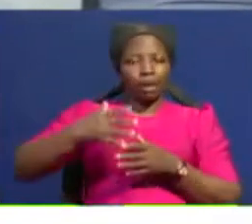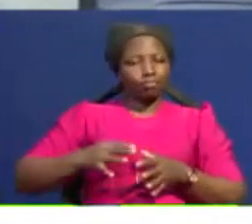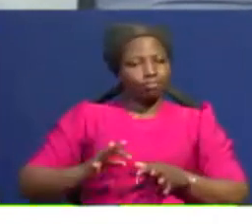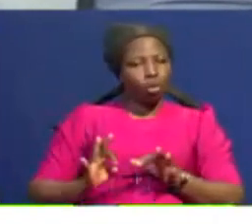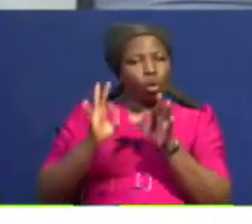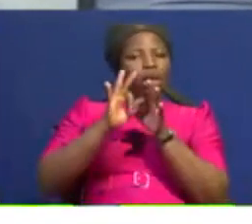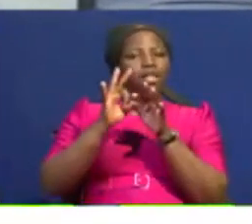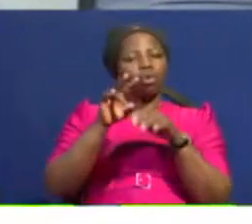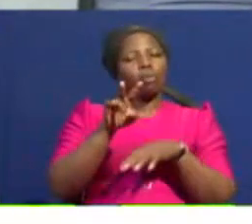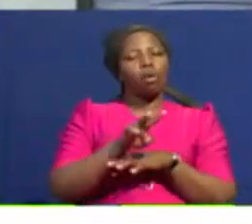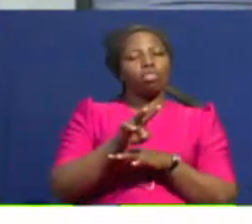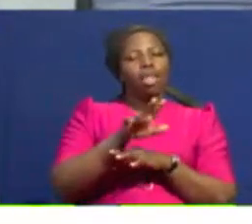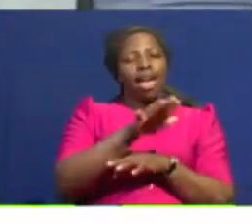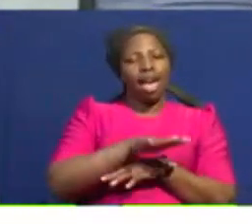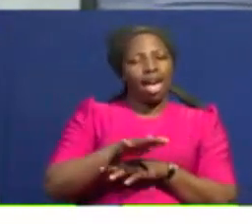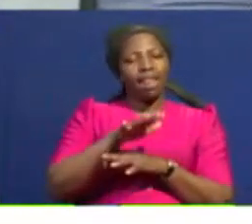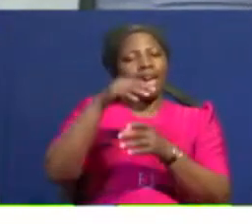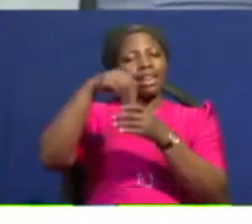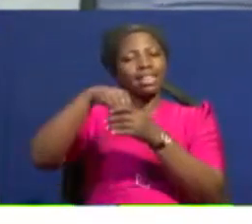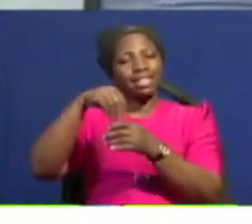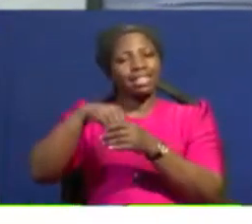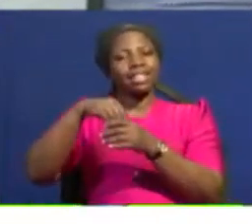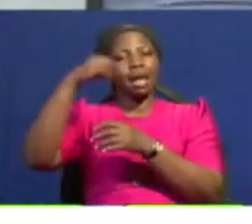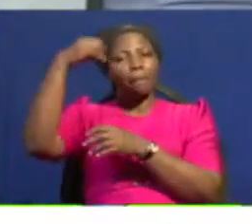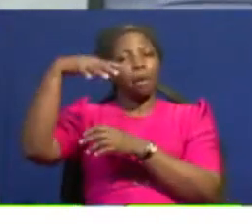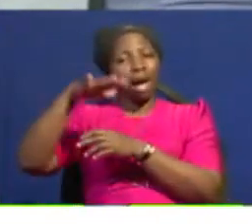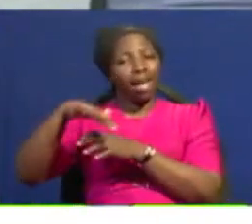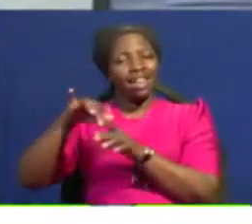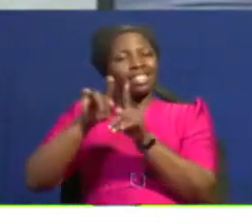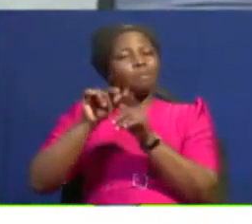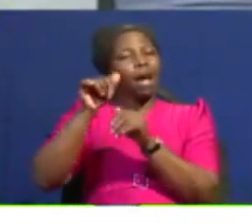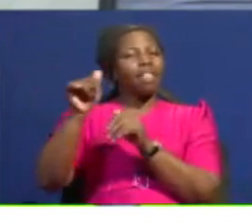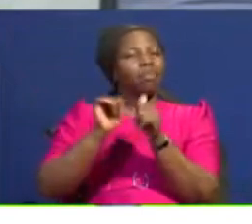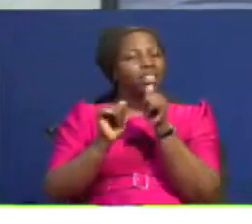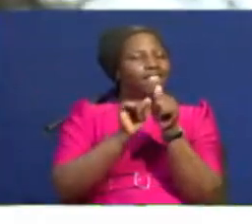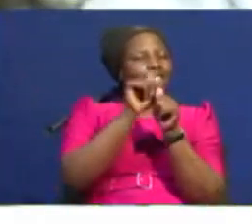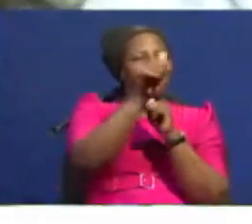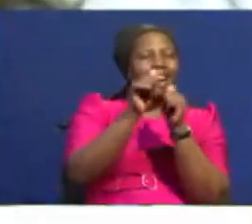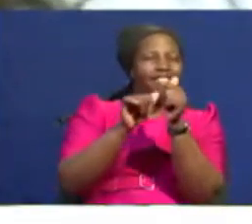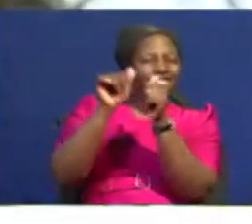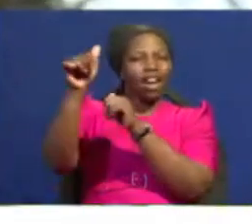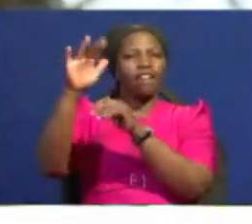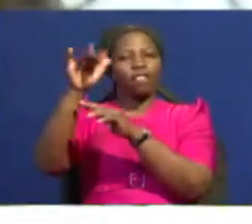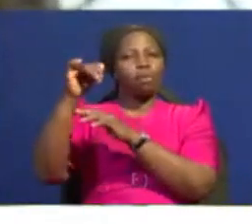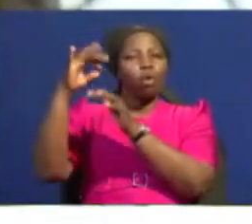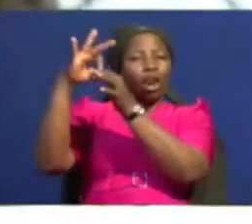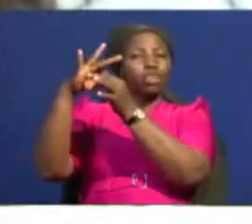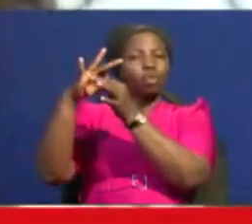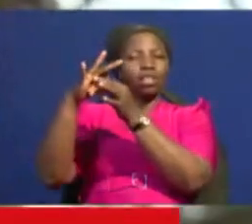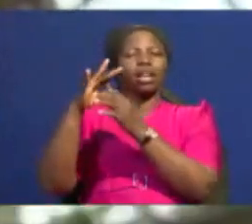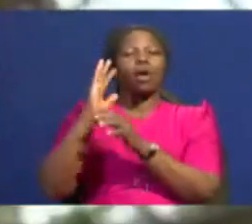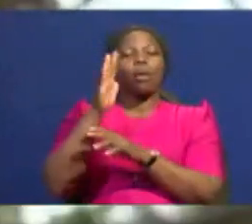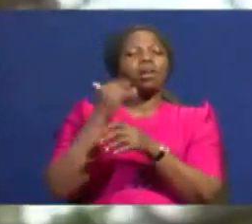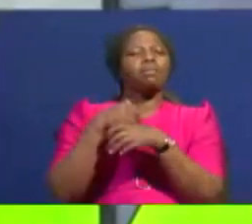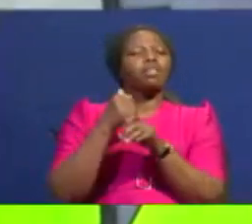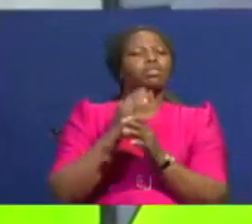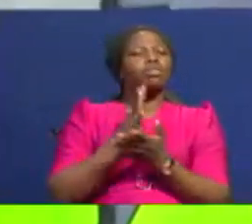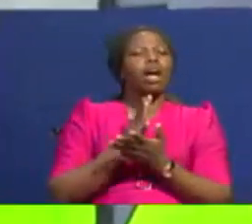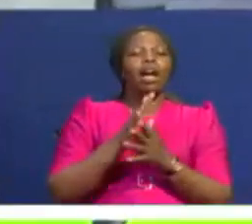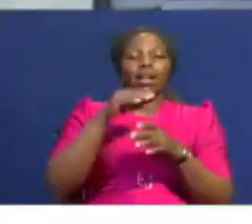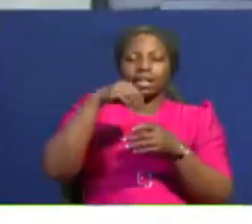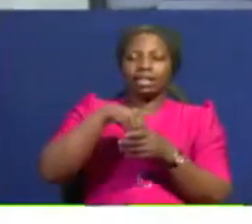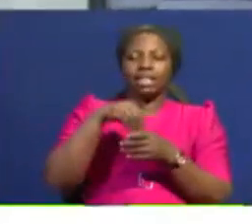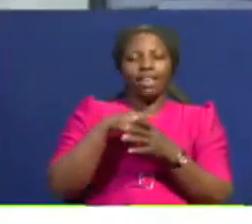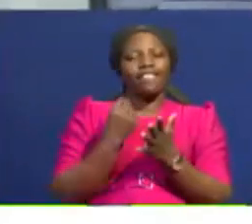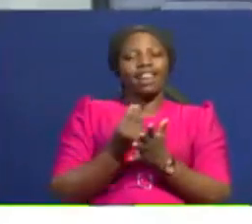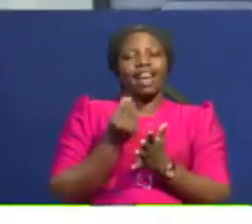the constituencies that are within the grid and even the constituencies that are far away from the grid. And we are going to ensure that within